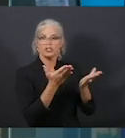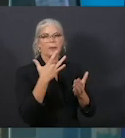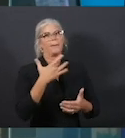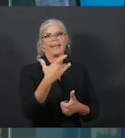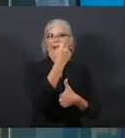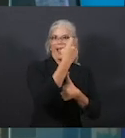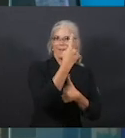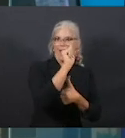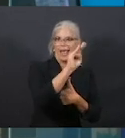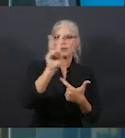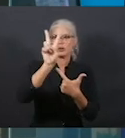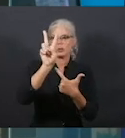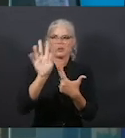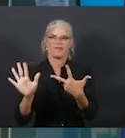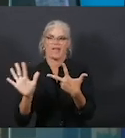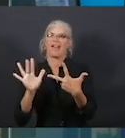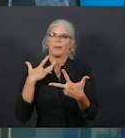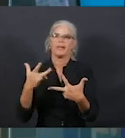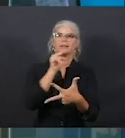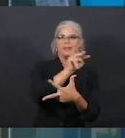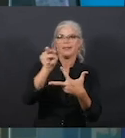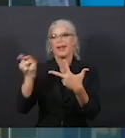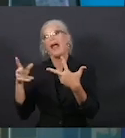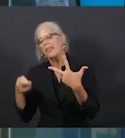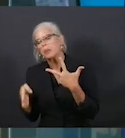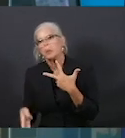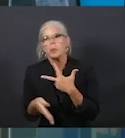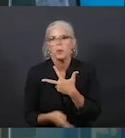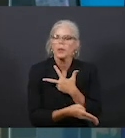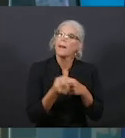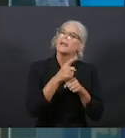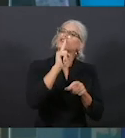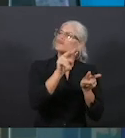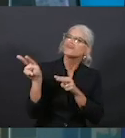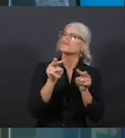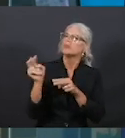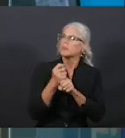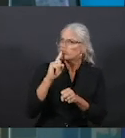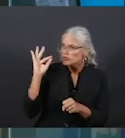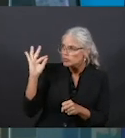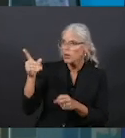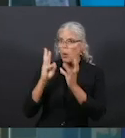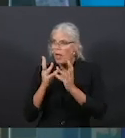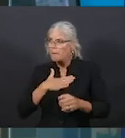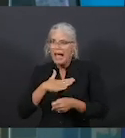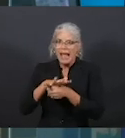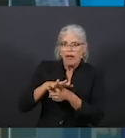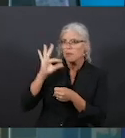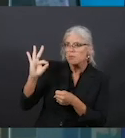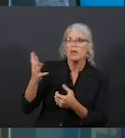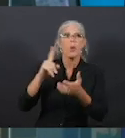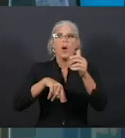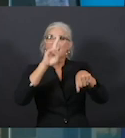and 8 around the clock, 24 hours a day. So please make sure you're tuning into your local meteorologist, your local National Weather Service station, the